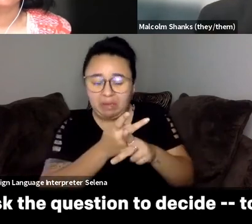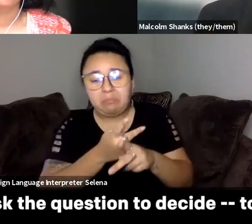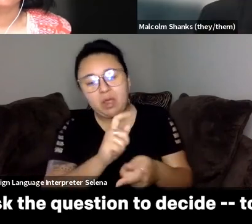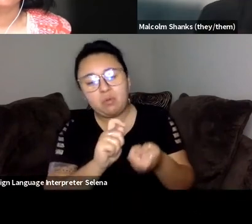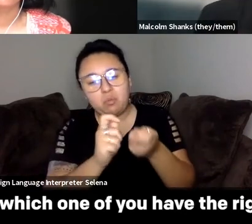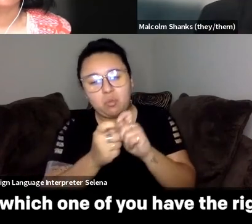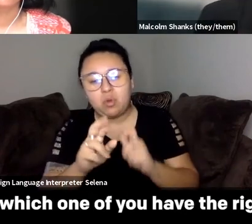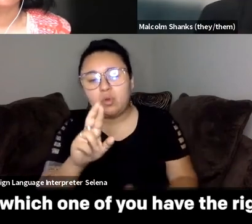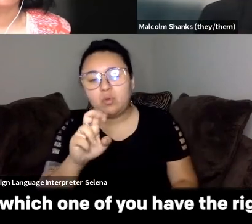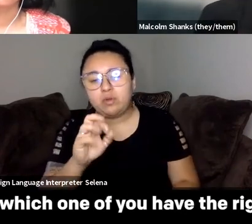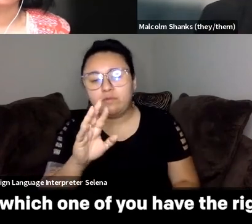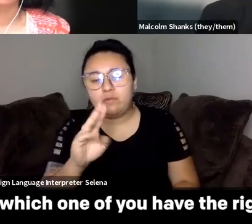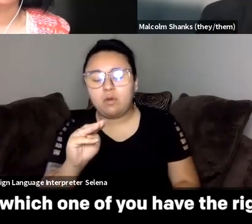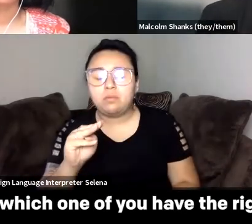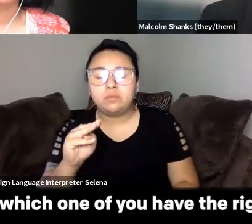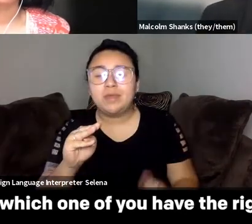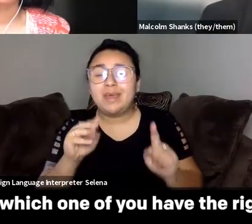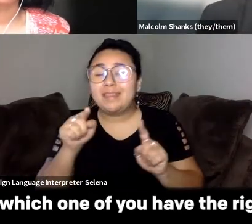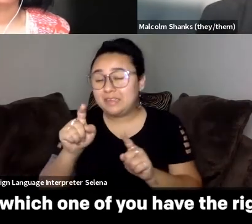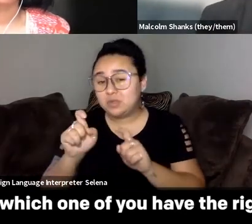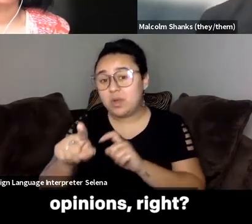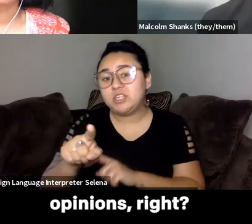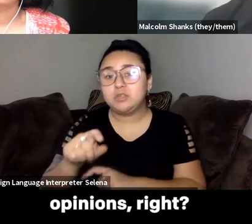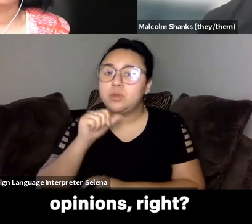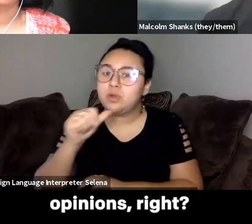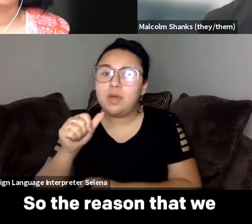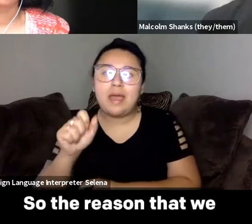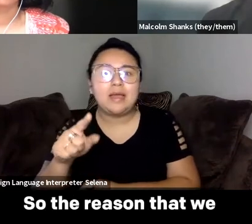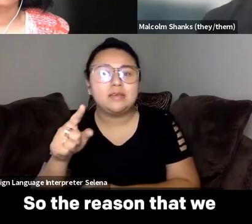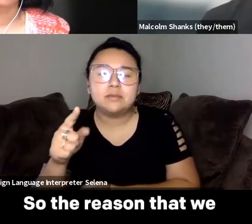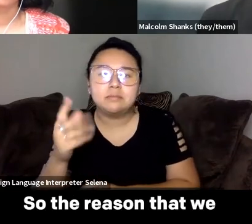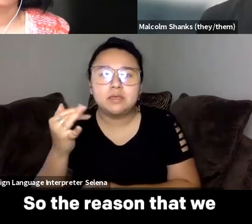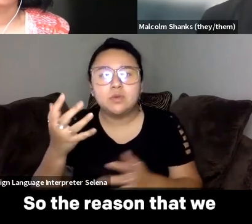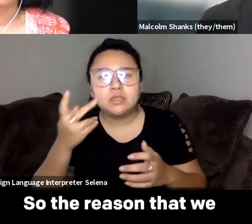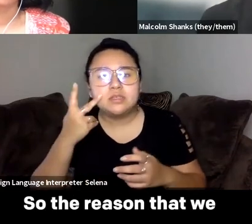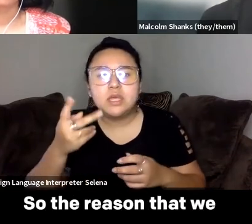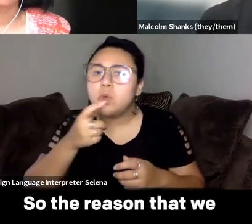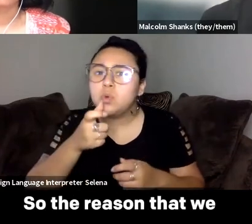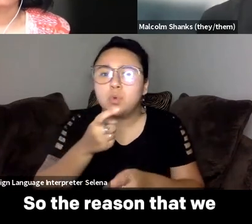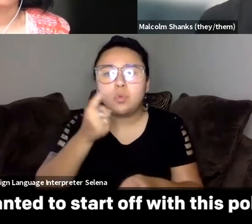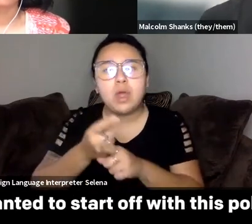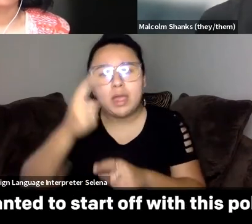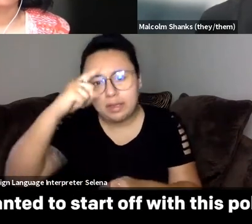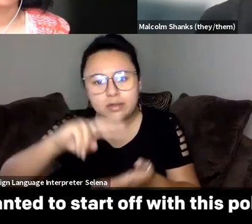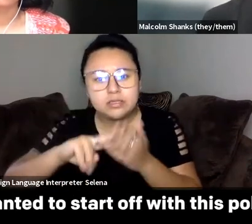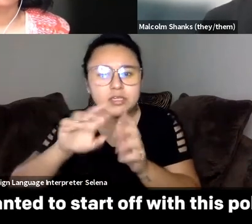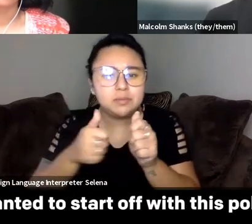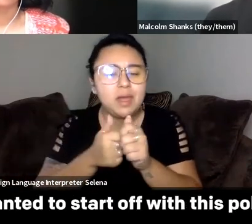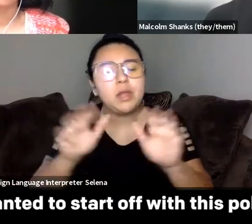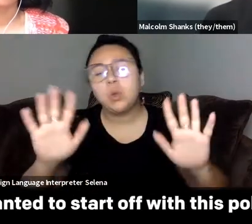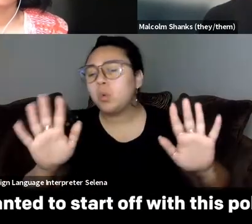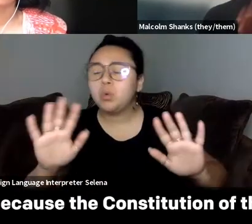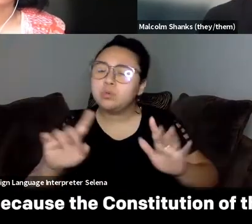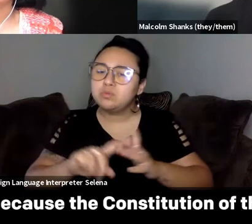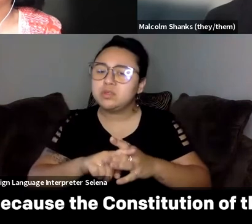decide to see which one of you have the right opinions, right? So the reason that we wanted to start off with this